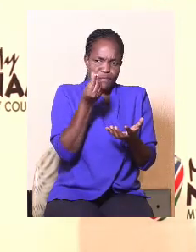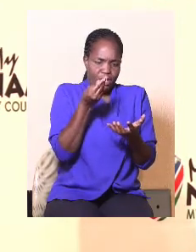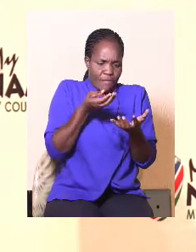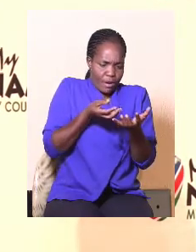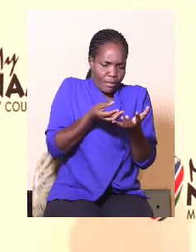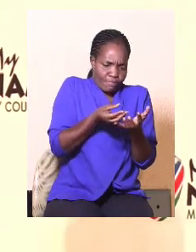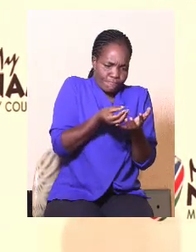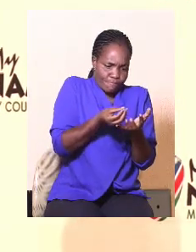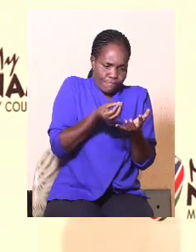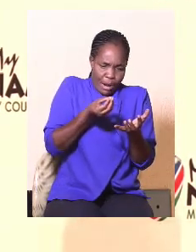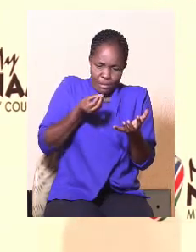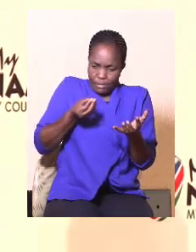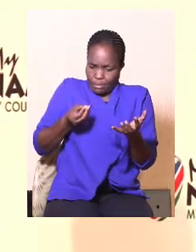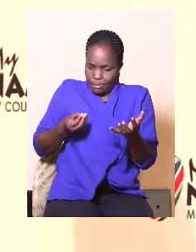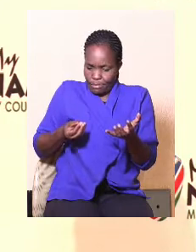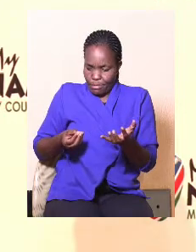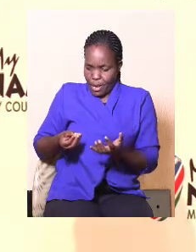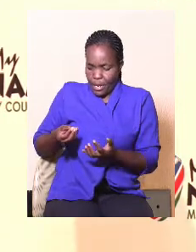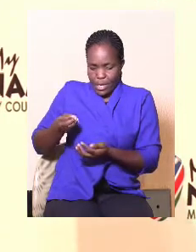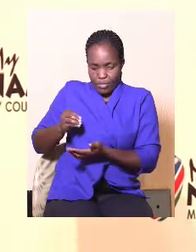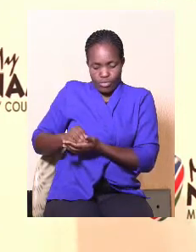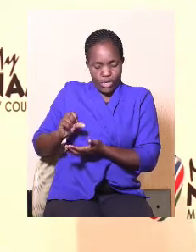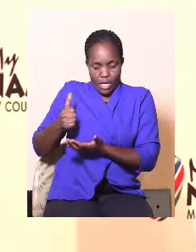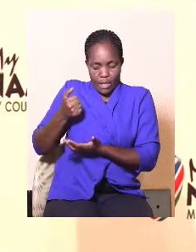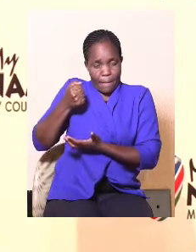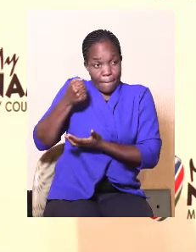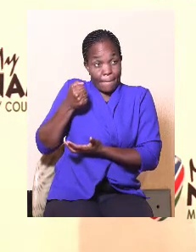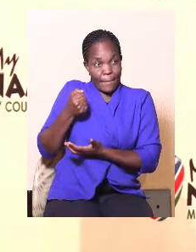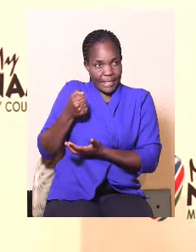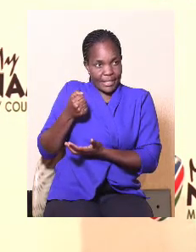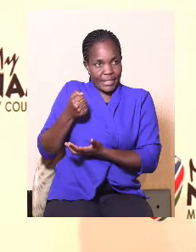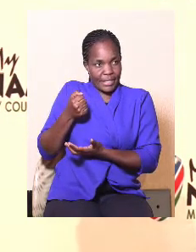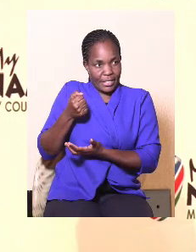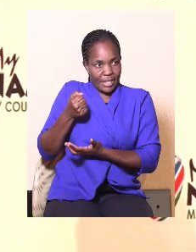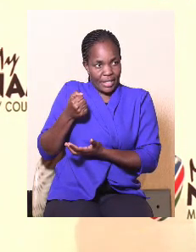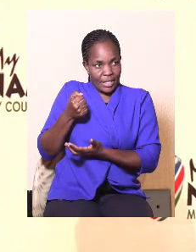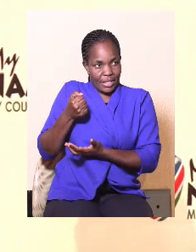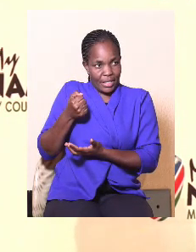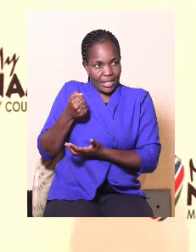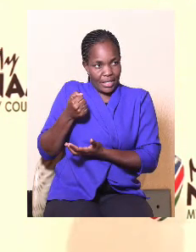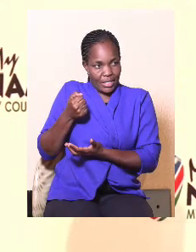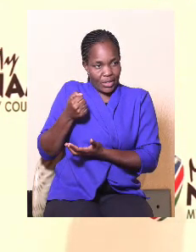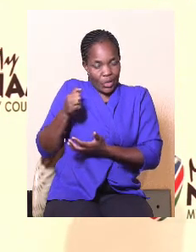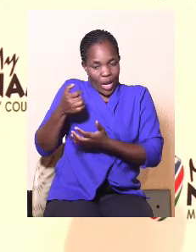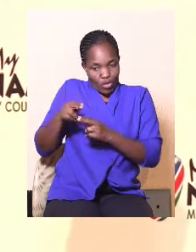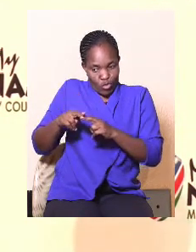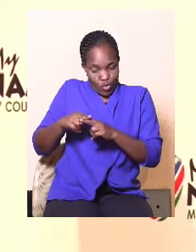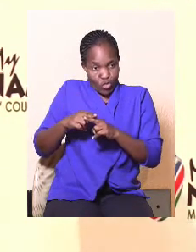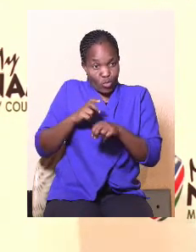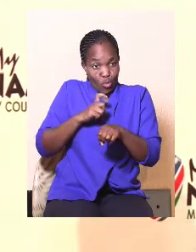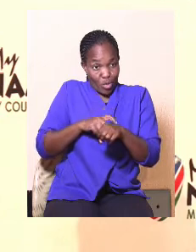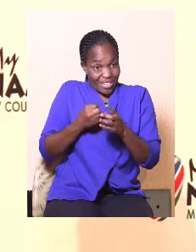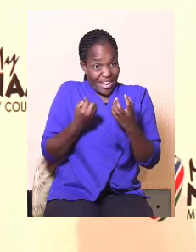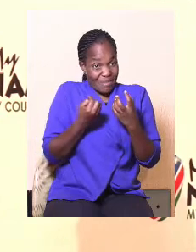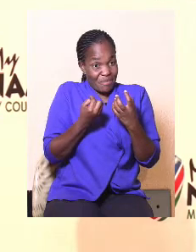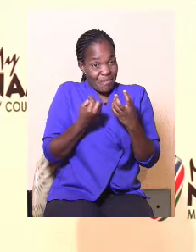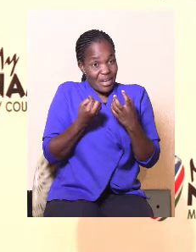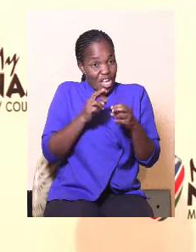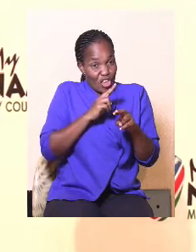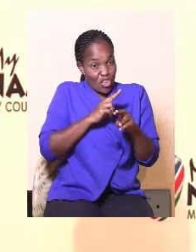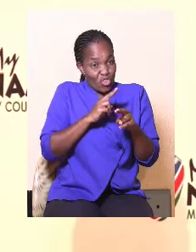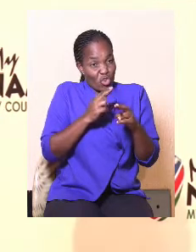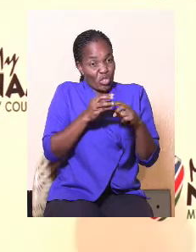that the expense to which this money will be defrayed to should be of a special nature